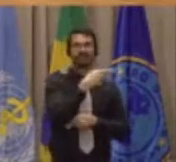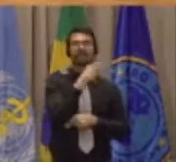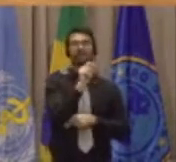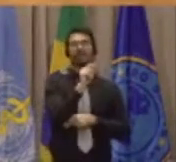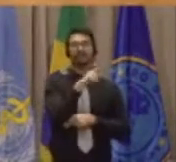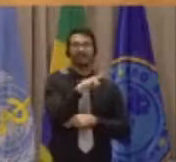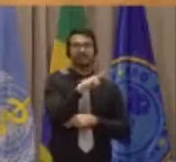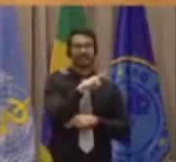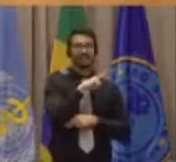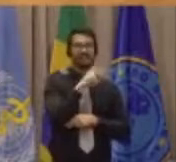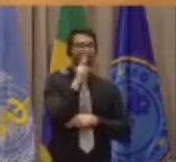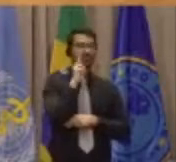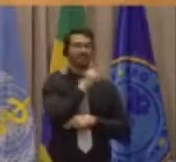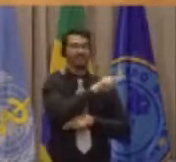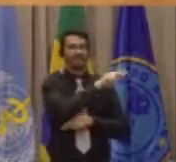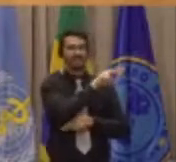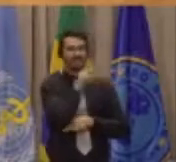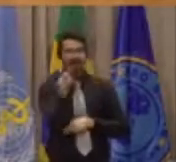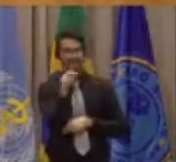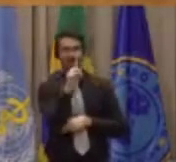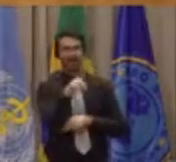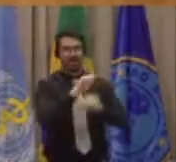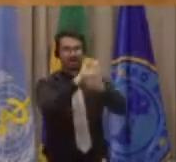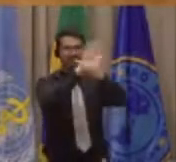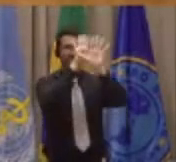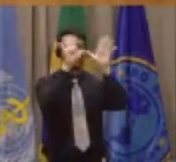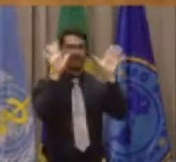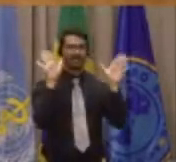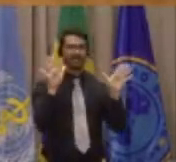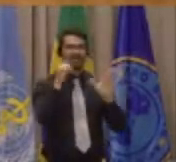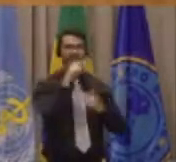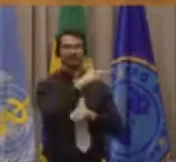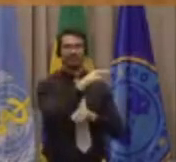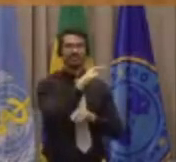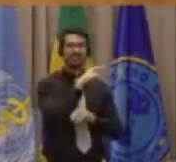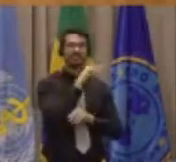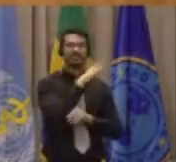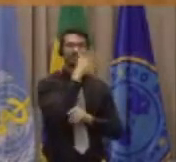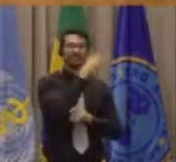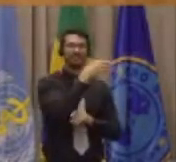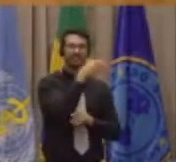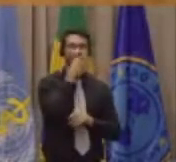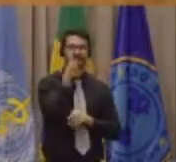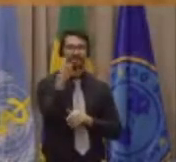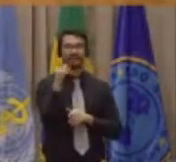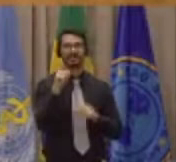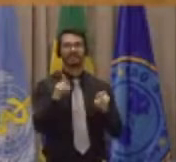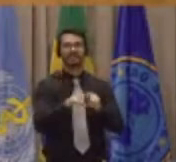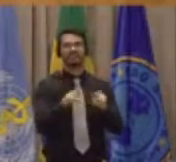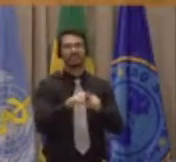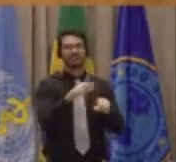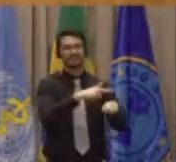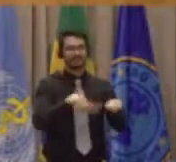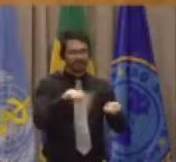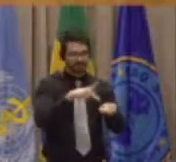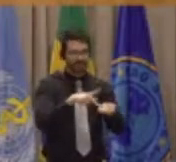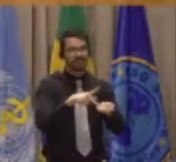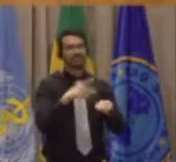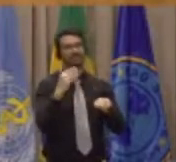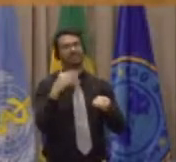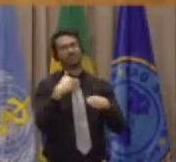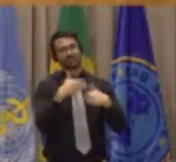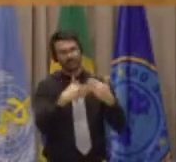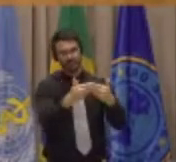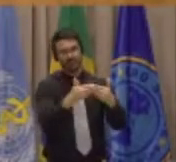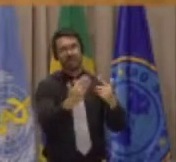said, the looks that this administration has is very clear to guide